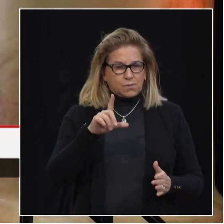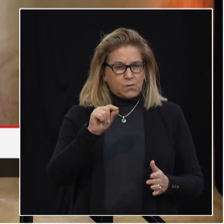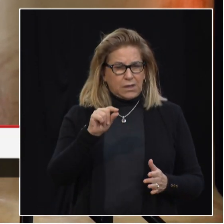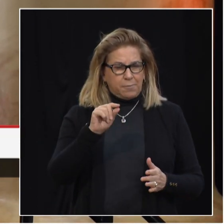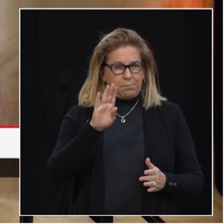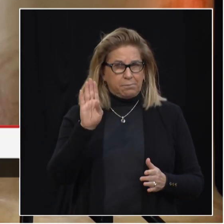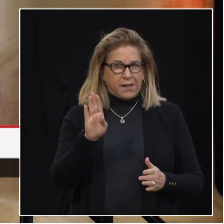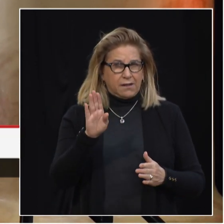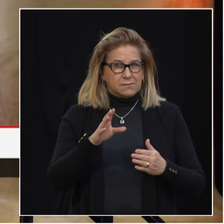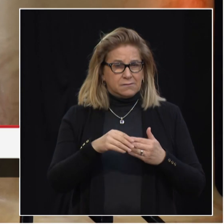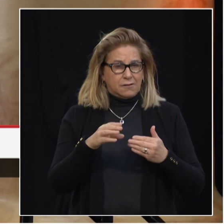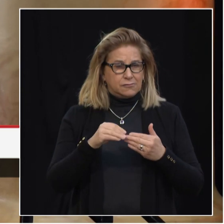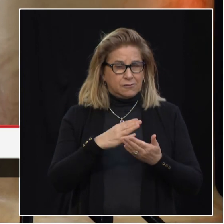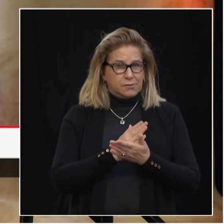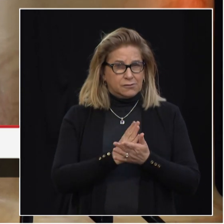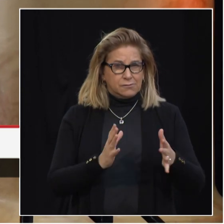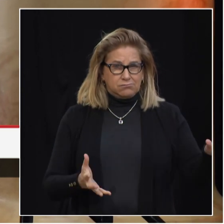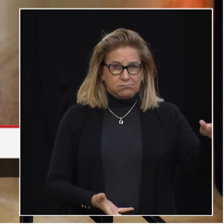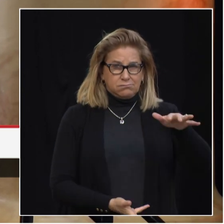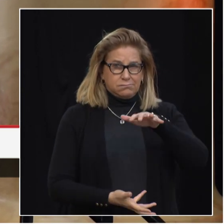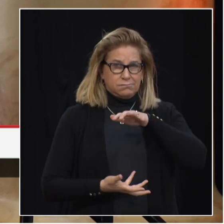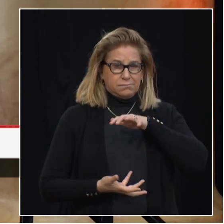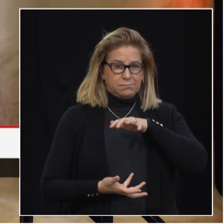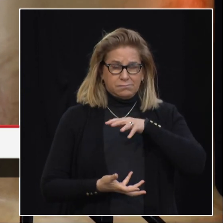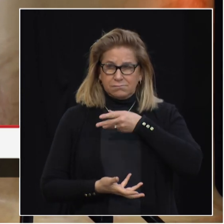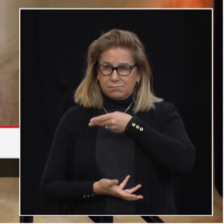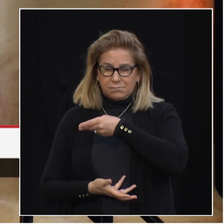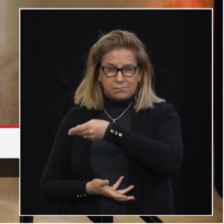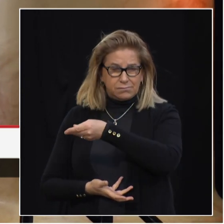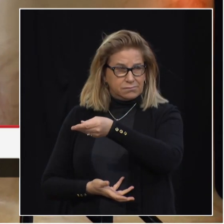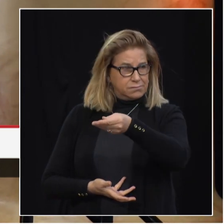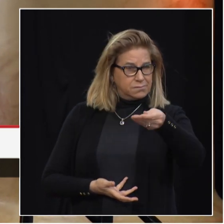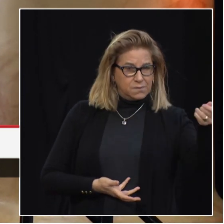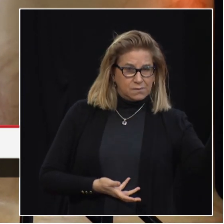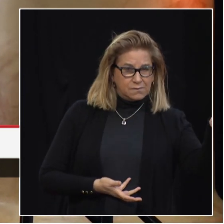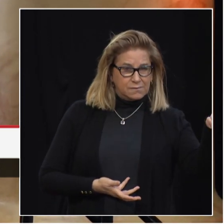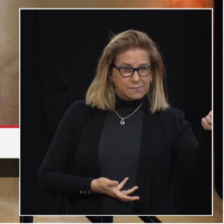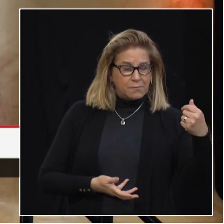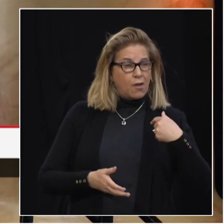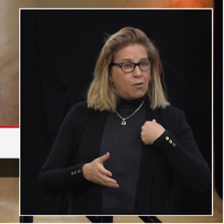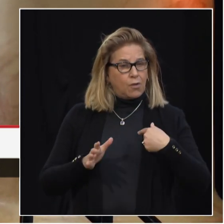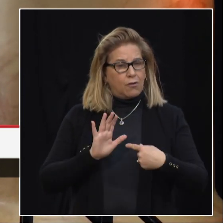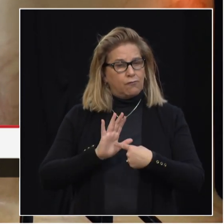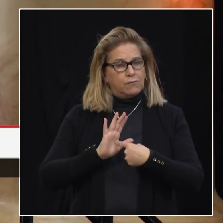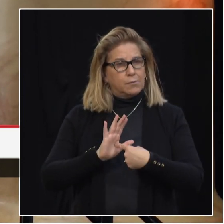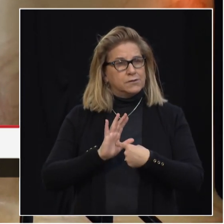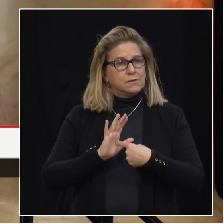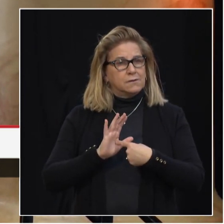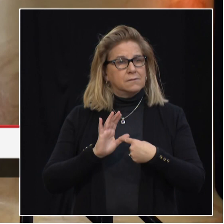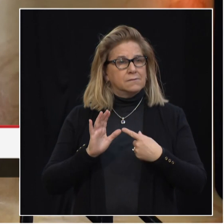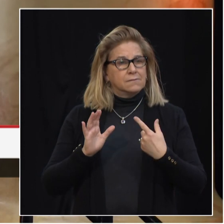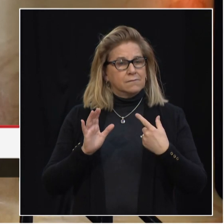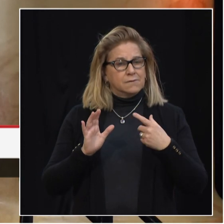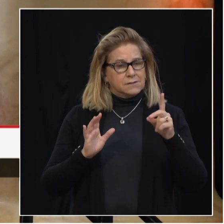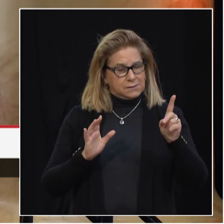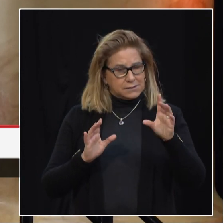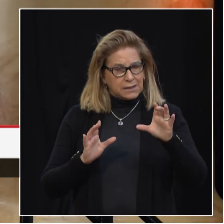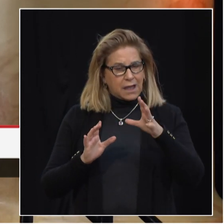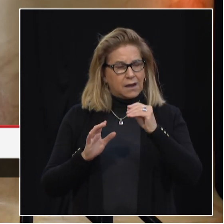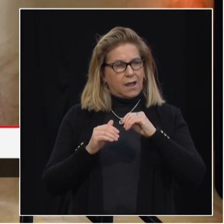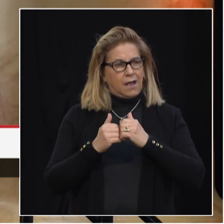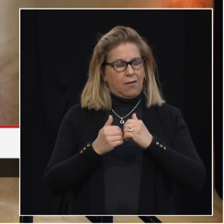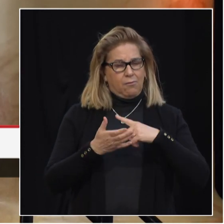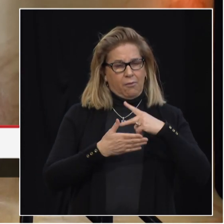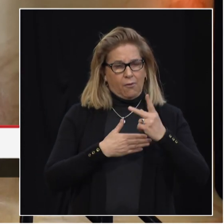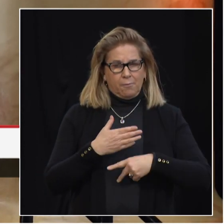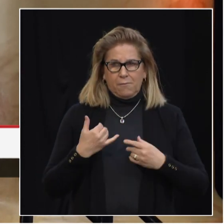and demonstrate how the projects that we will present today will make the lives of DC residents